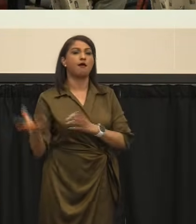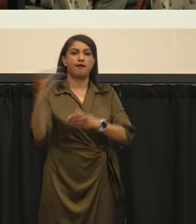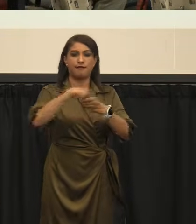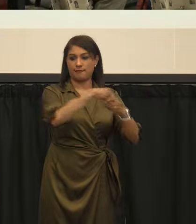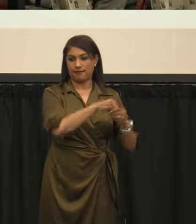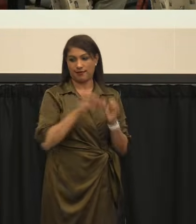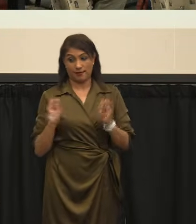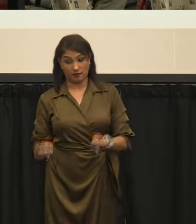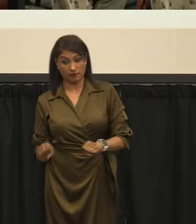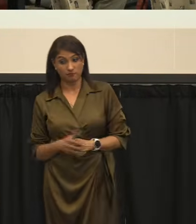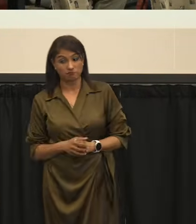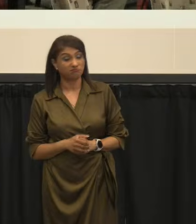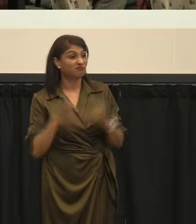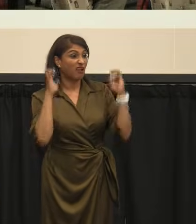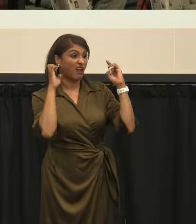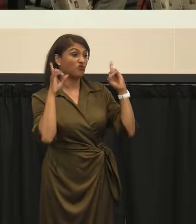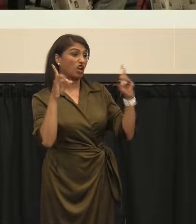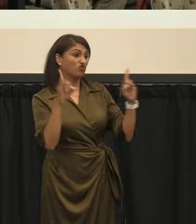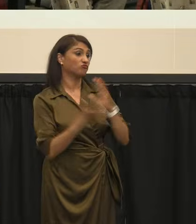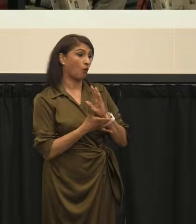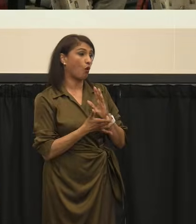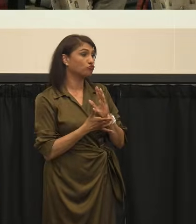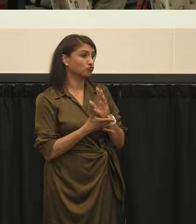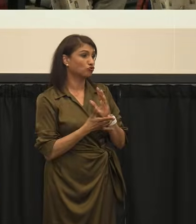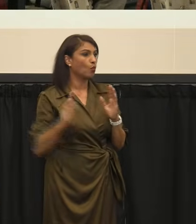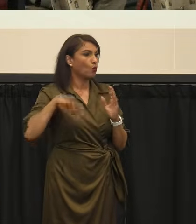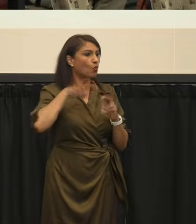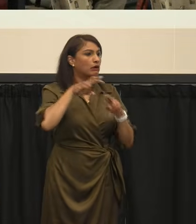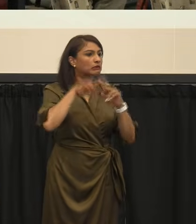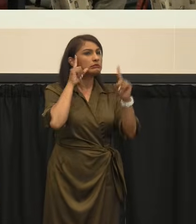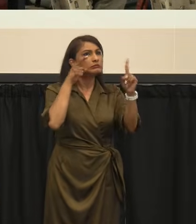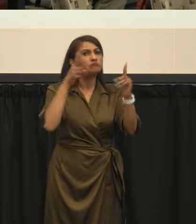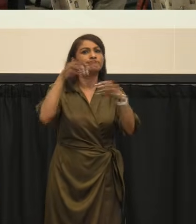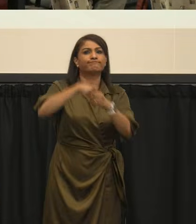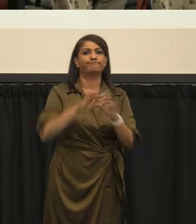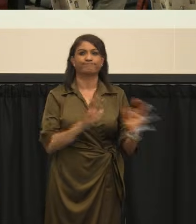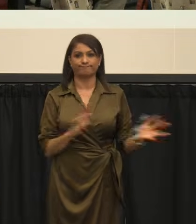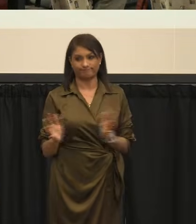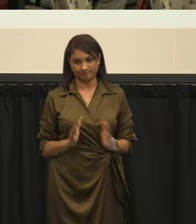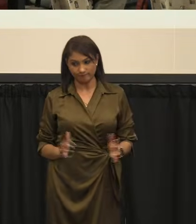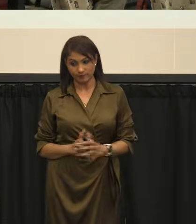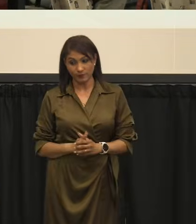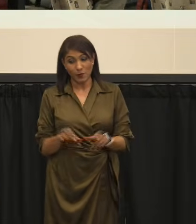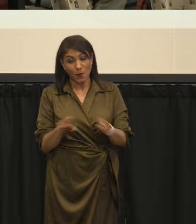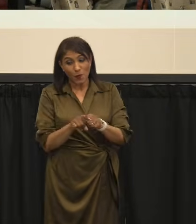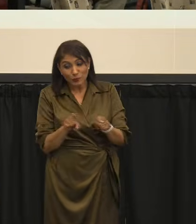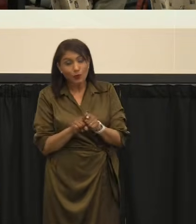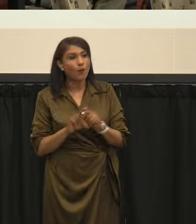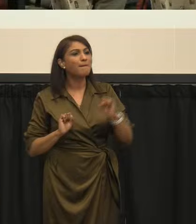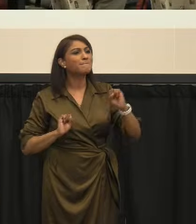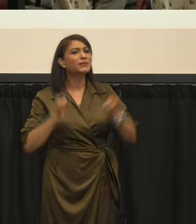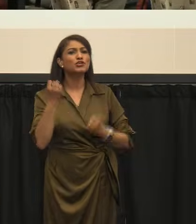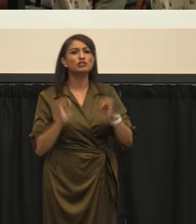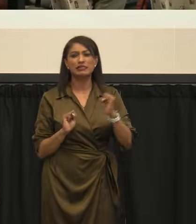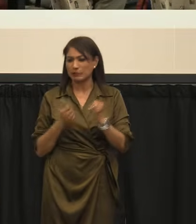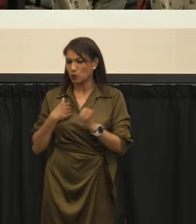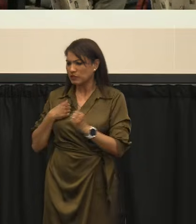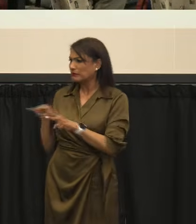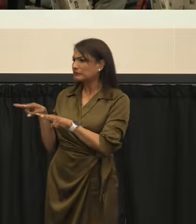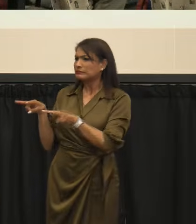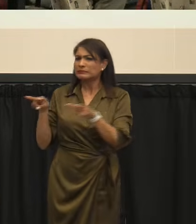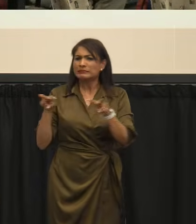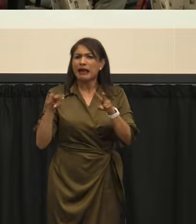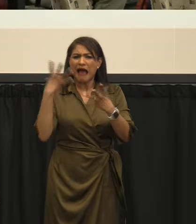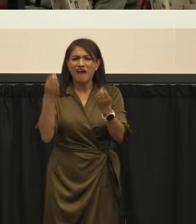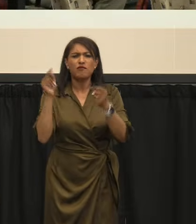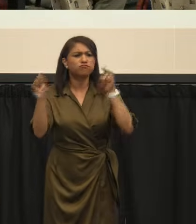websites, the technology available, all of those things to be listed on the platform as well. And then educational technologies that are available,